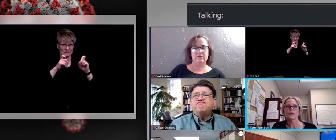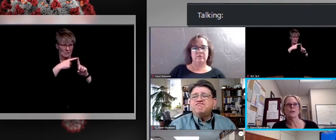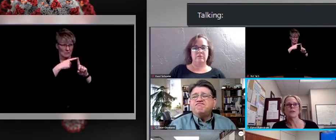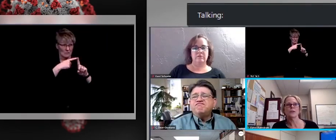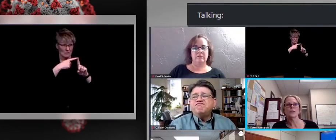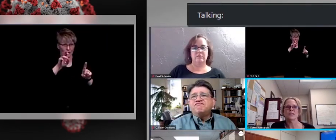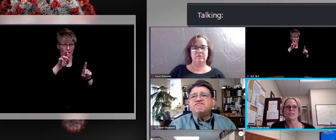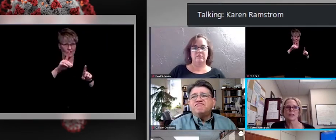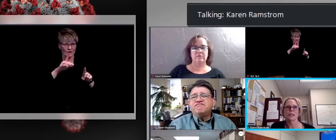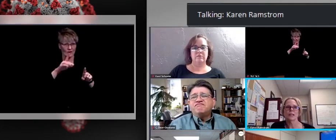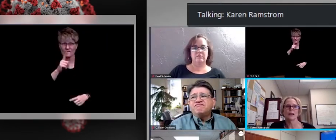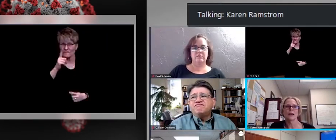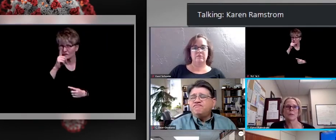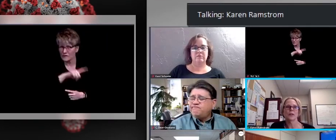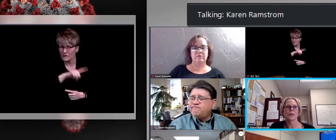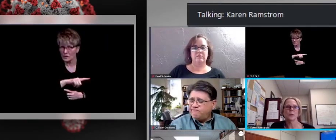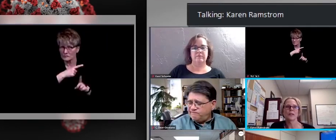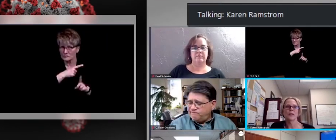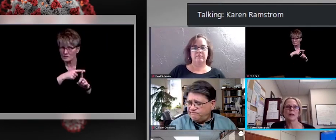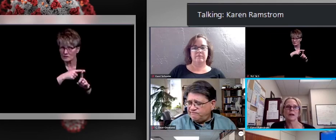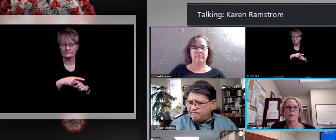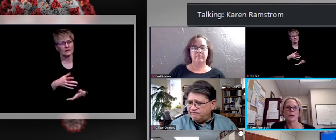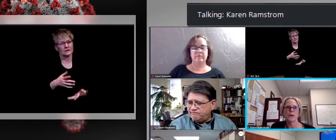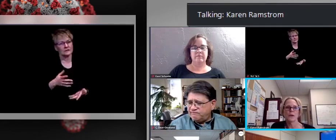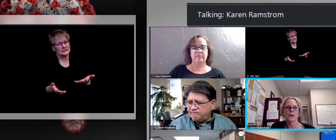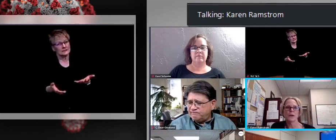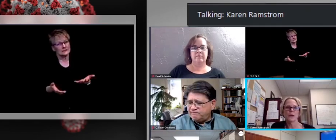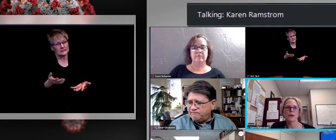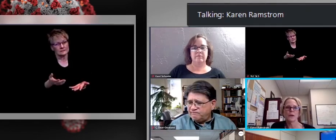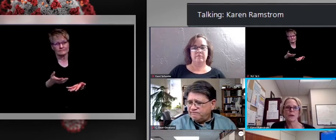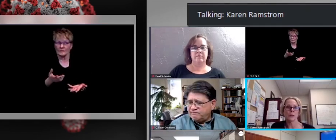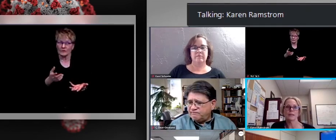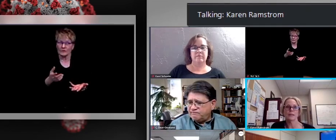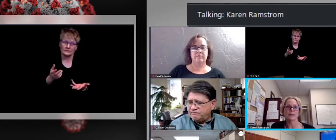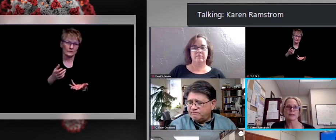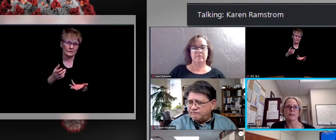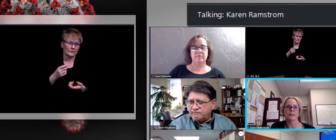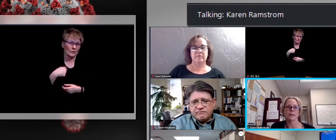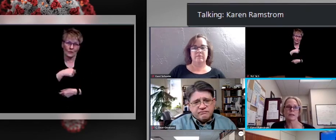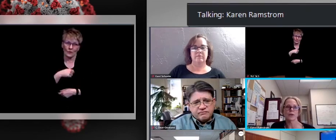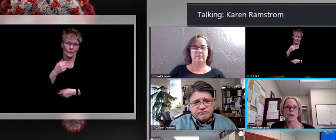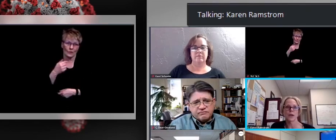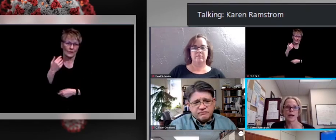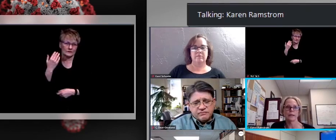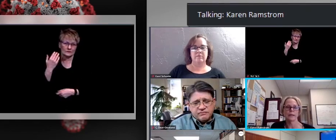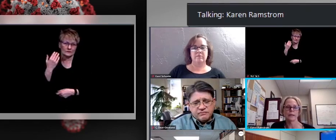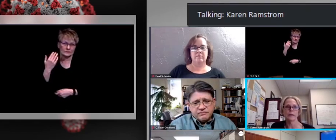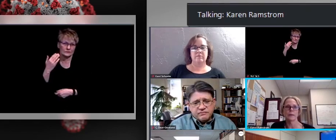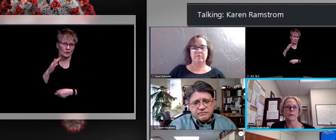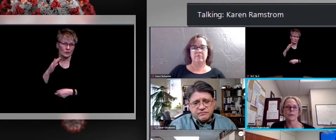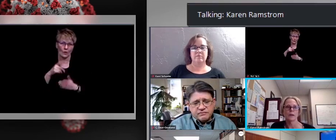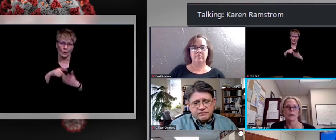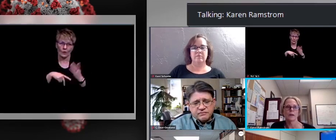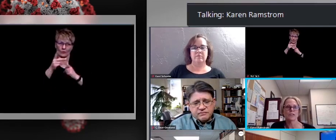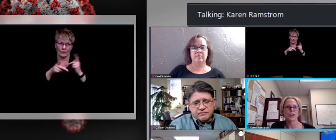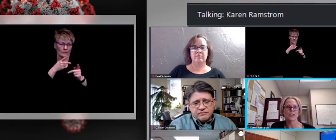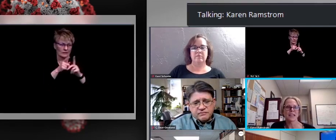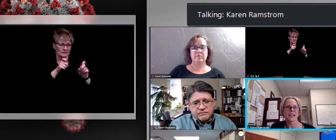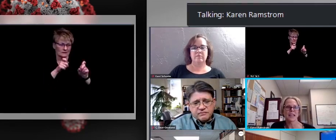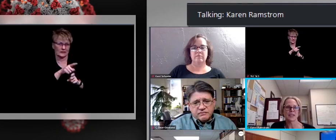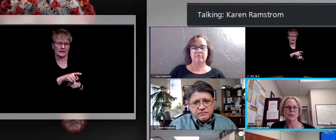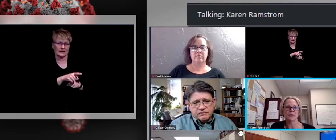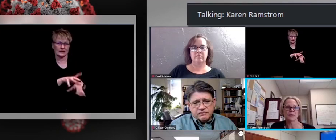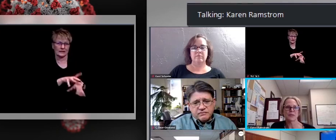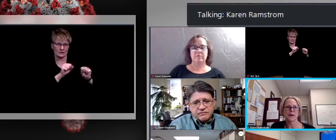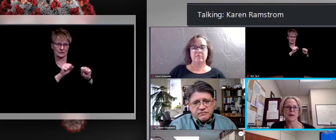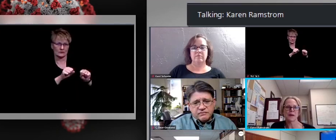You know, no, not necessarily. We don't really know, and I don't know what kind of test the individual had. It's hard to